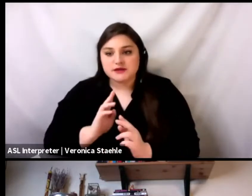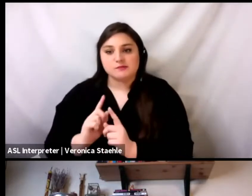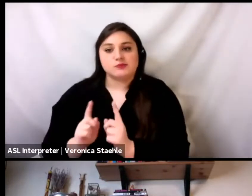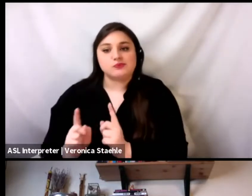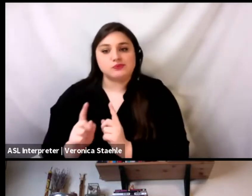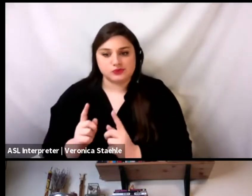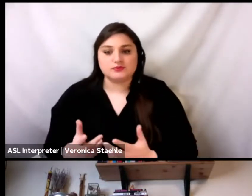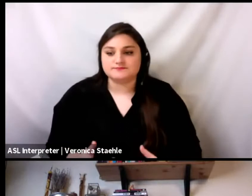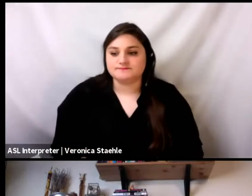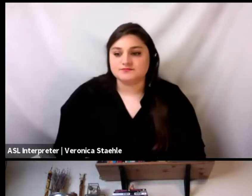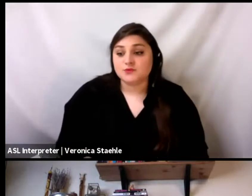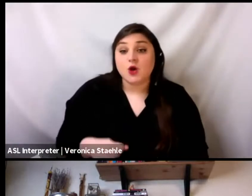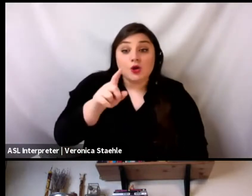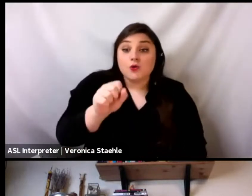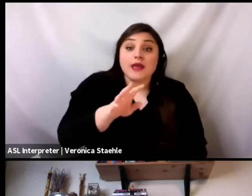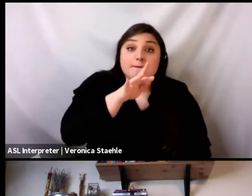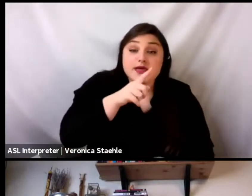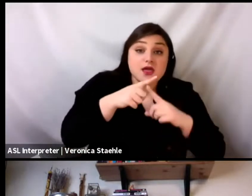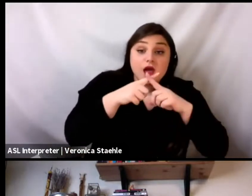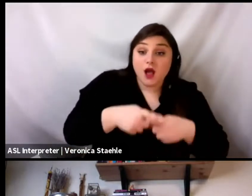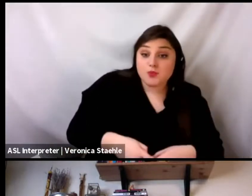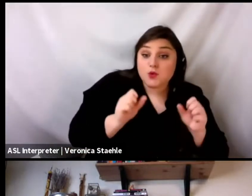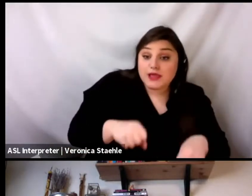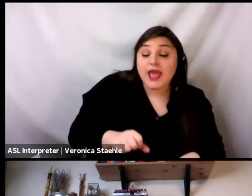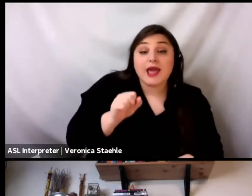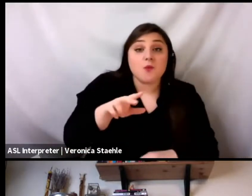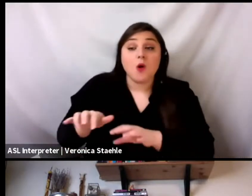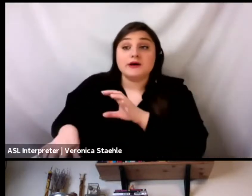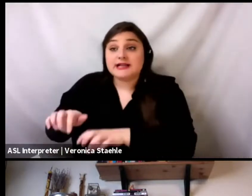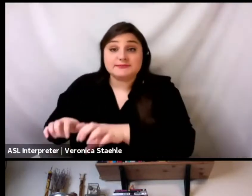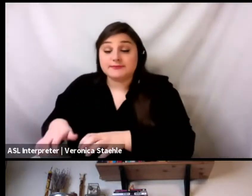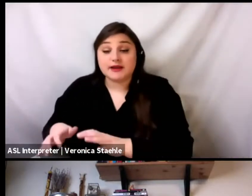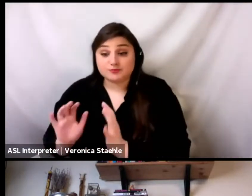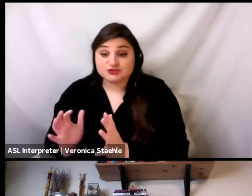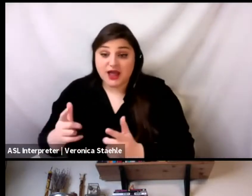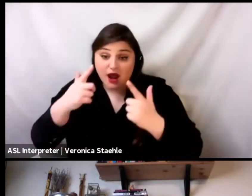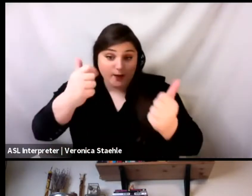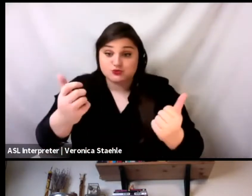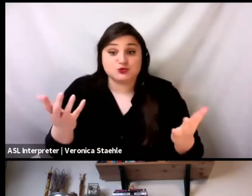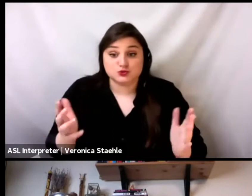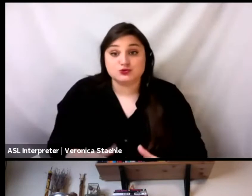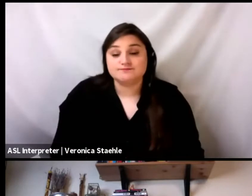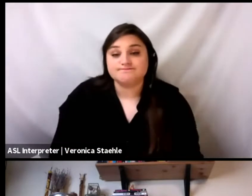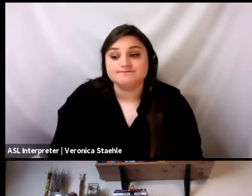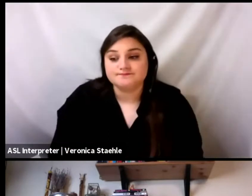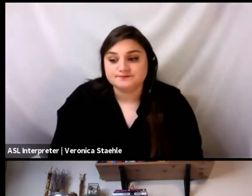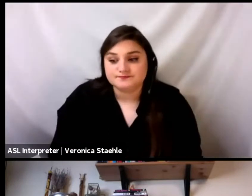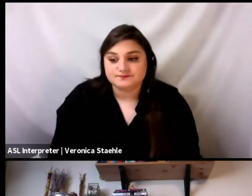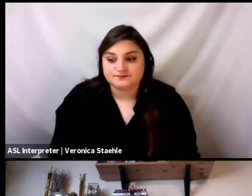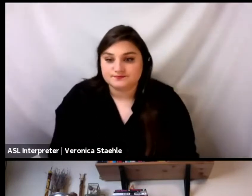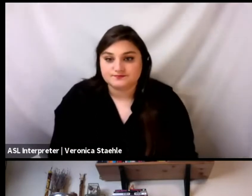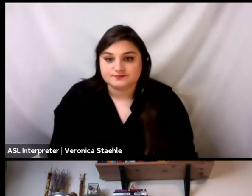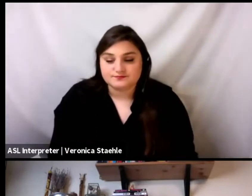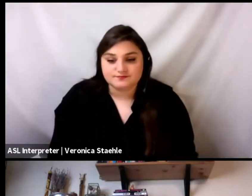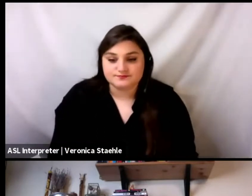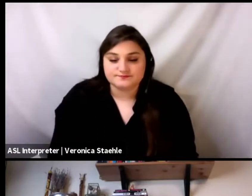And feel free to unmute yourself, but if you type into the chat, I will just read it out loud, unless, feel free to also say